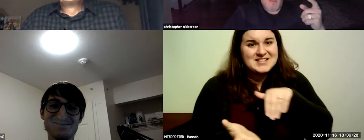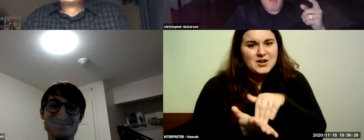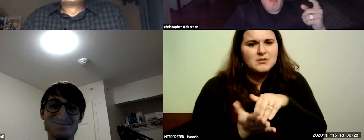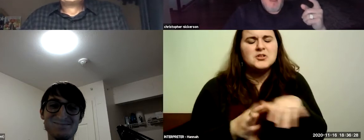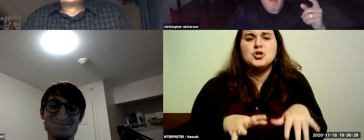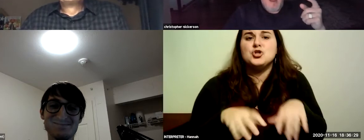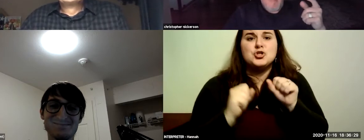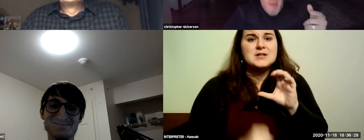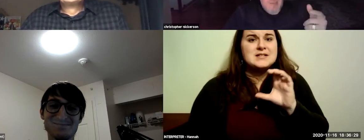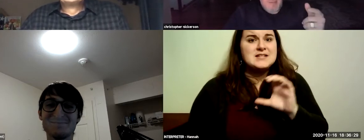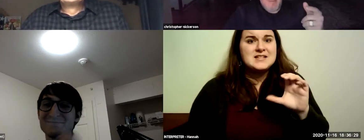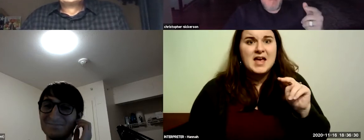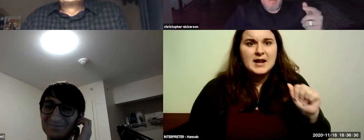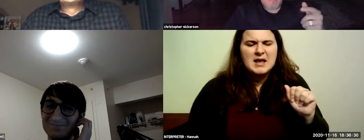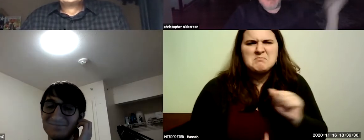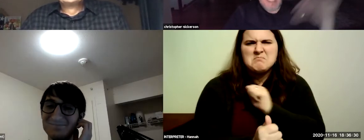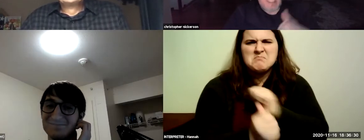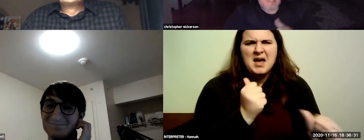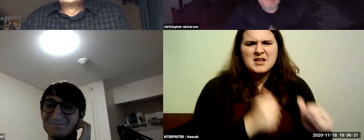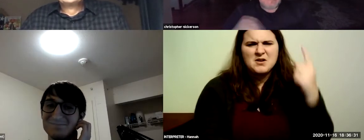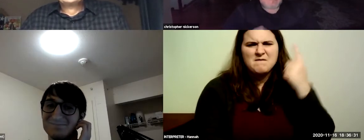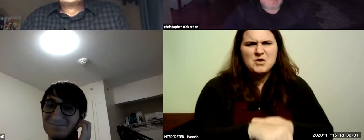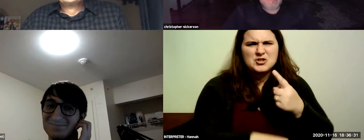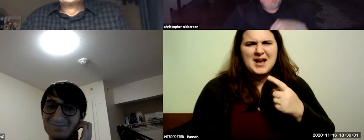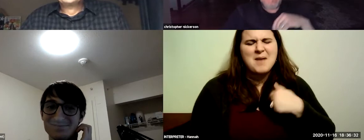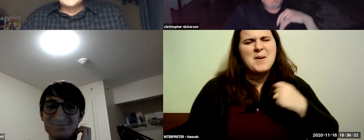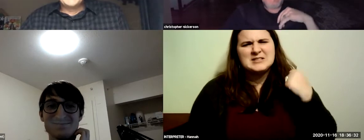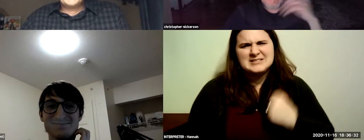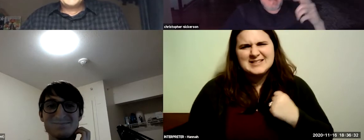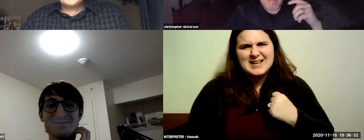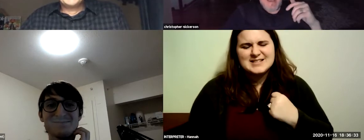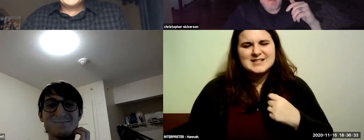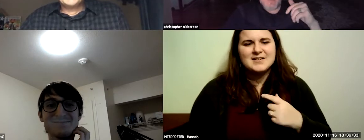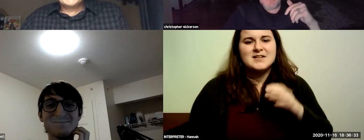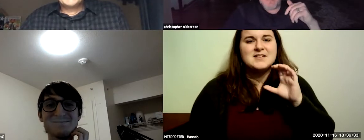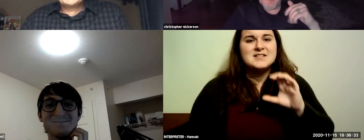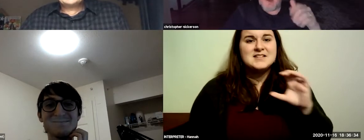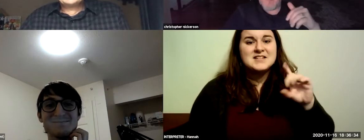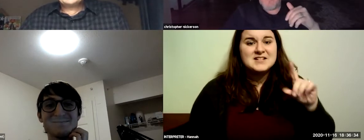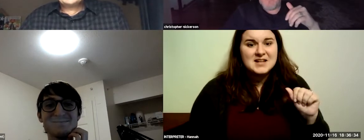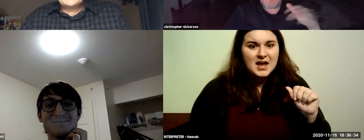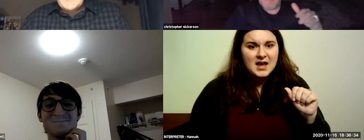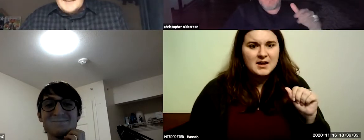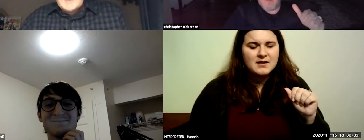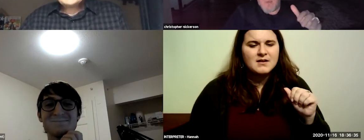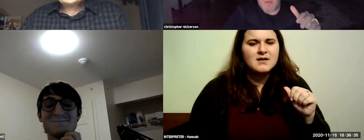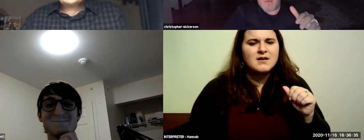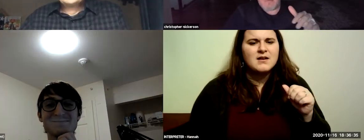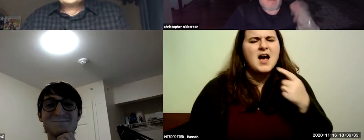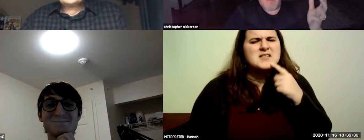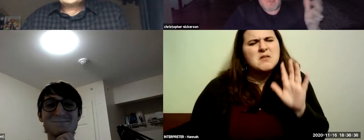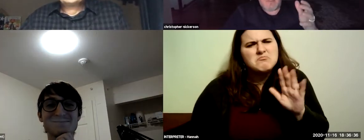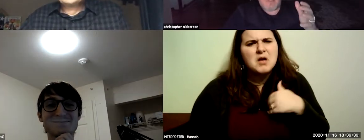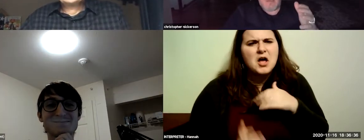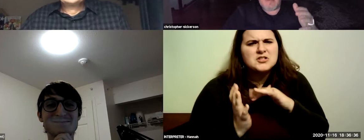CCNA and I passed it. And I was like, oh yes. And then the CCDA, I was like, all right, well, I'll study for like a week